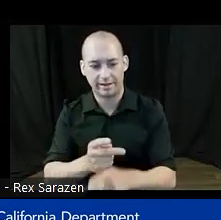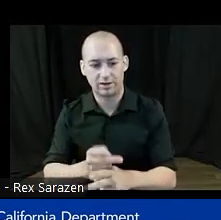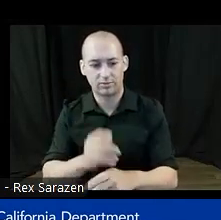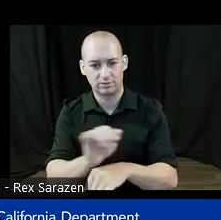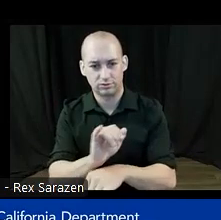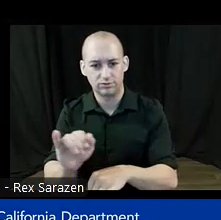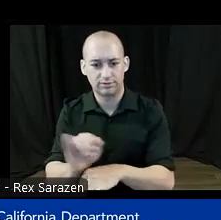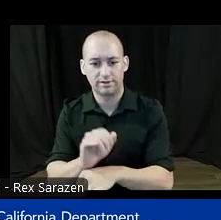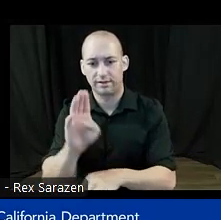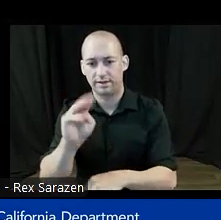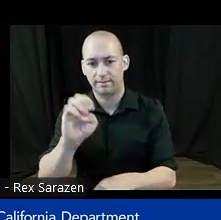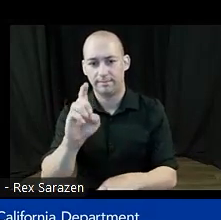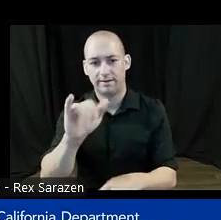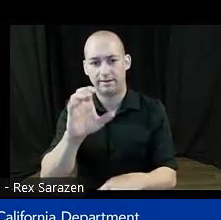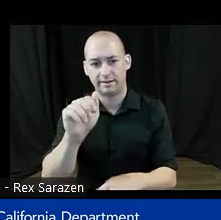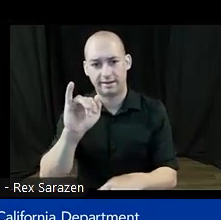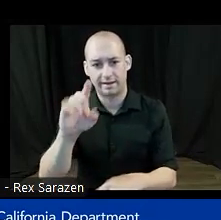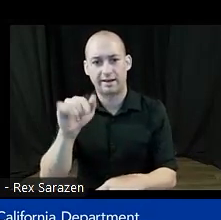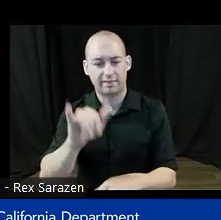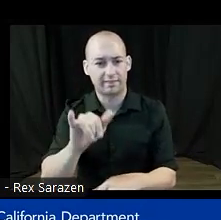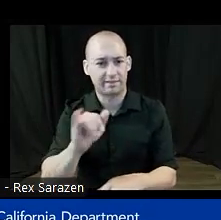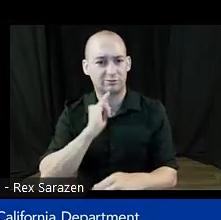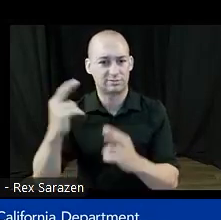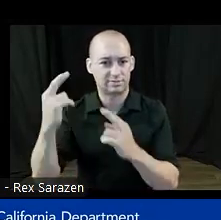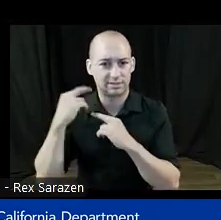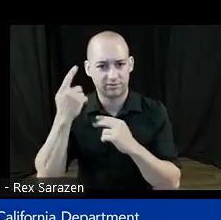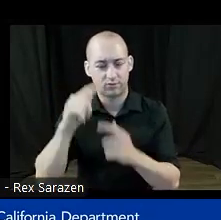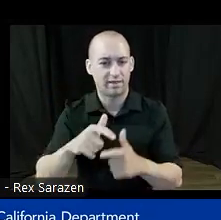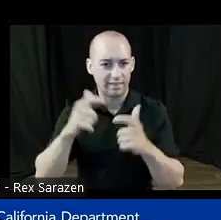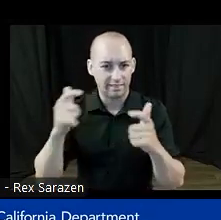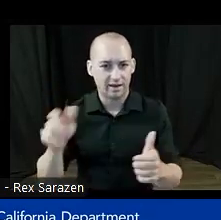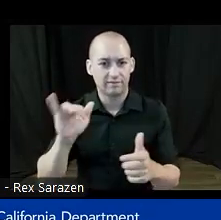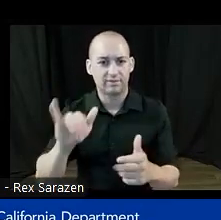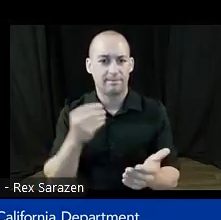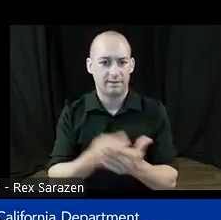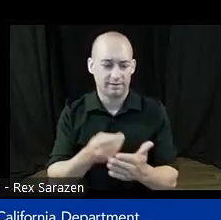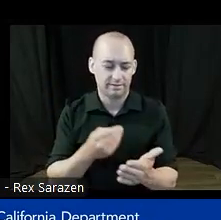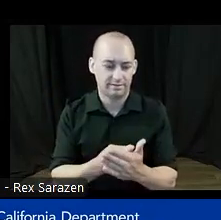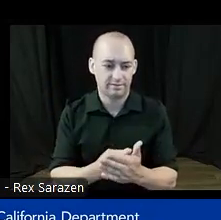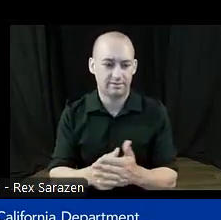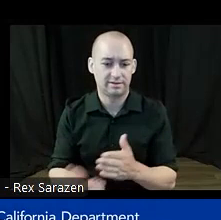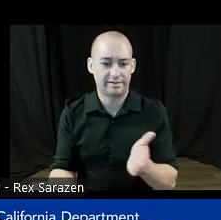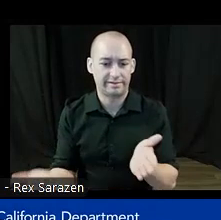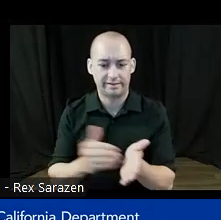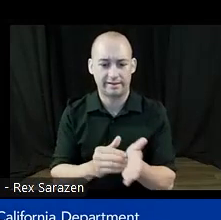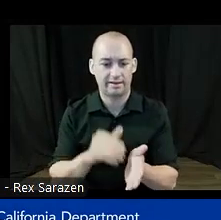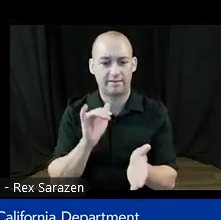Medicaid accounts for a significant portion of these expenditures. And again, this is